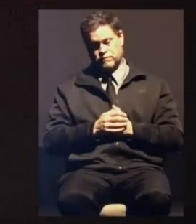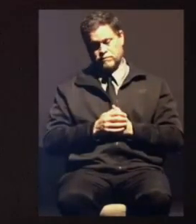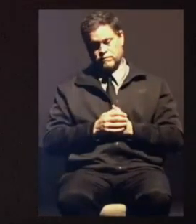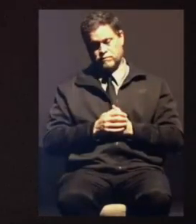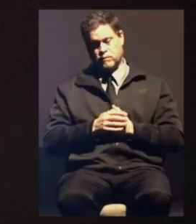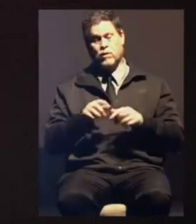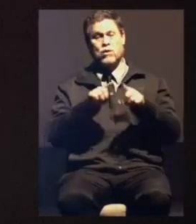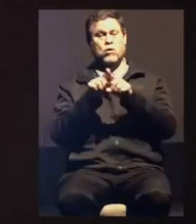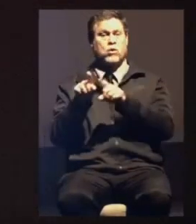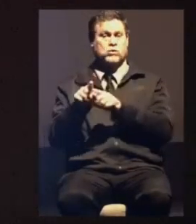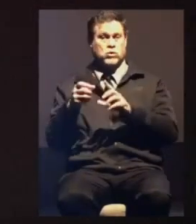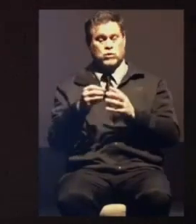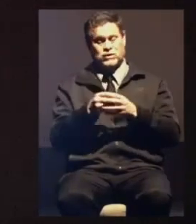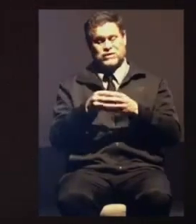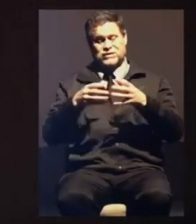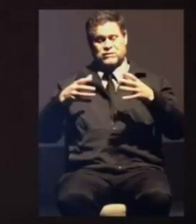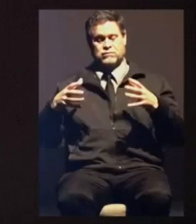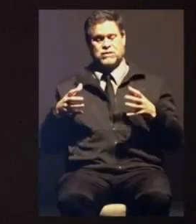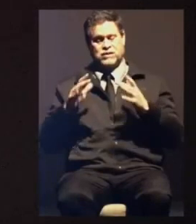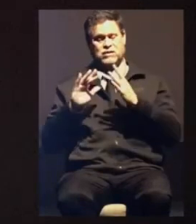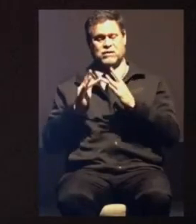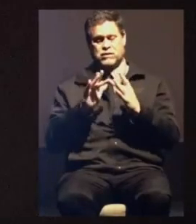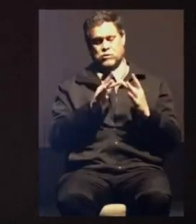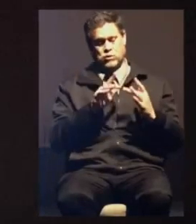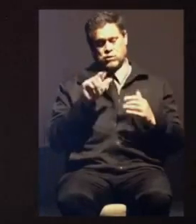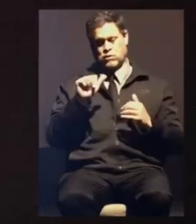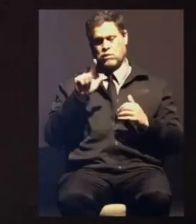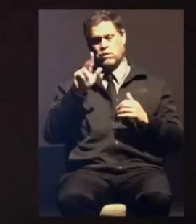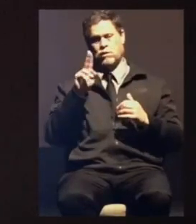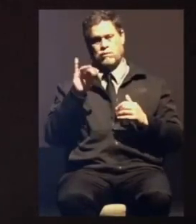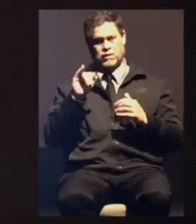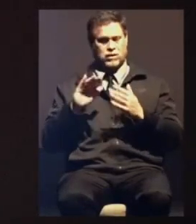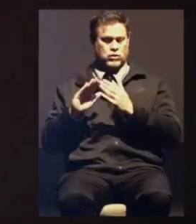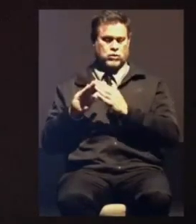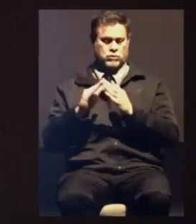We also would like to expand the network of our alumni and community